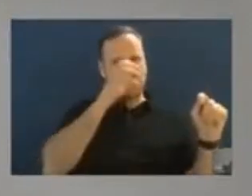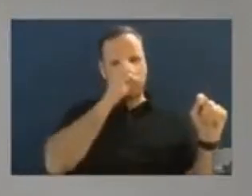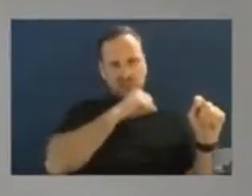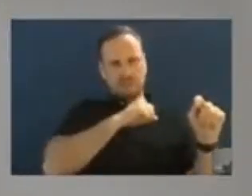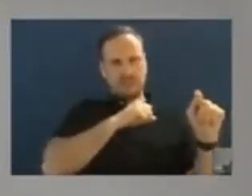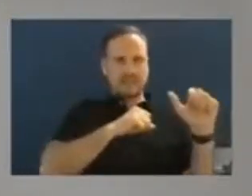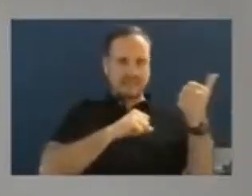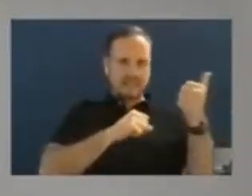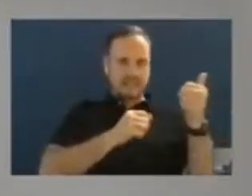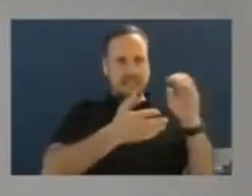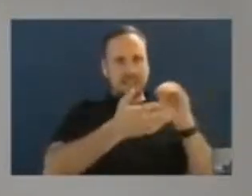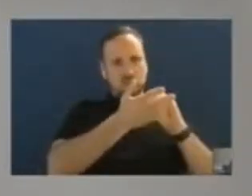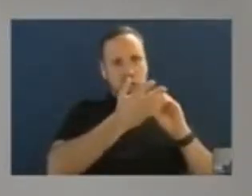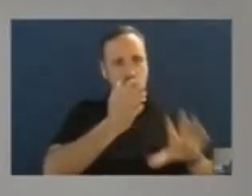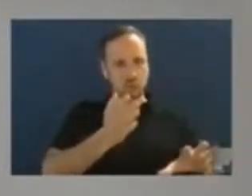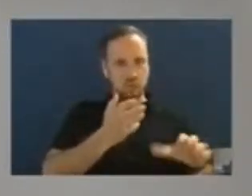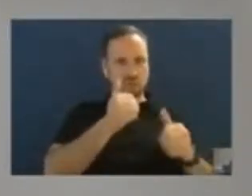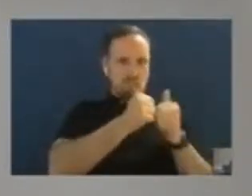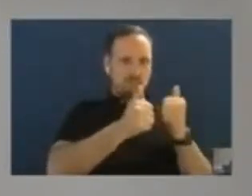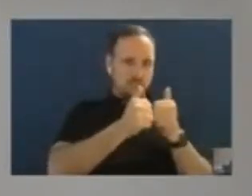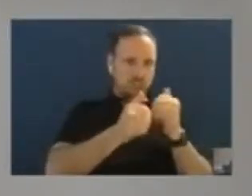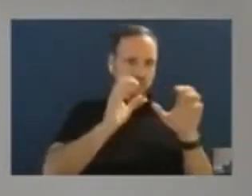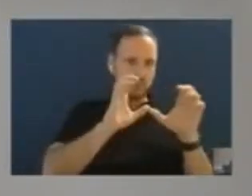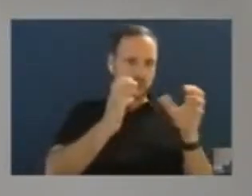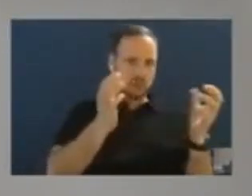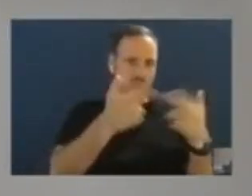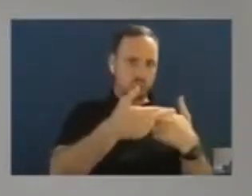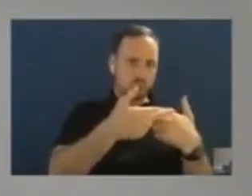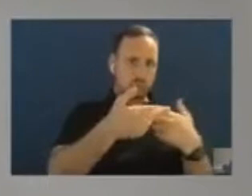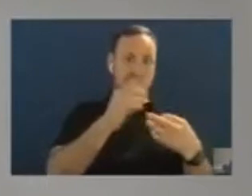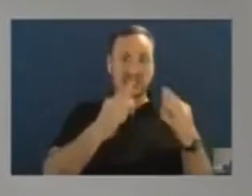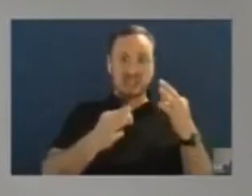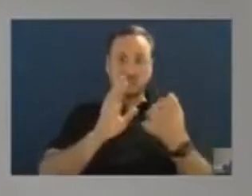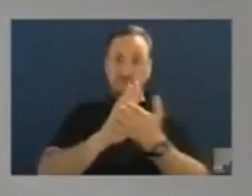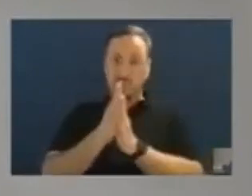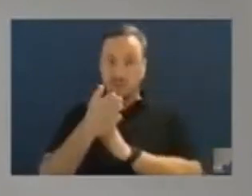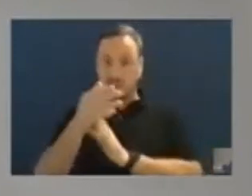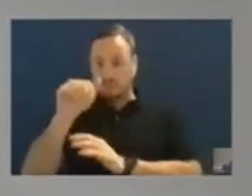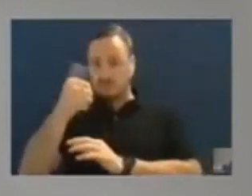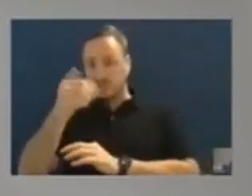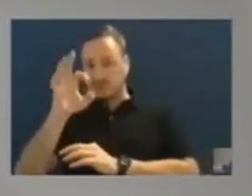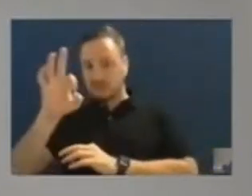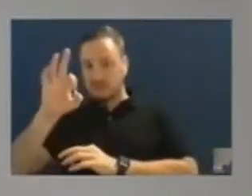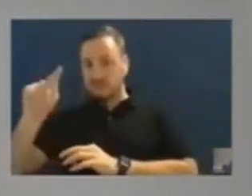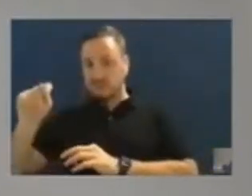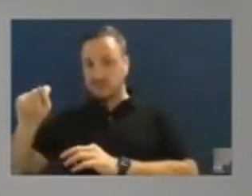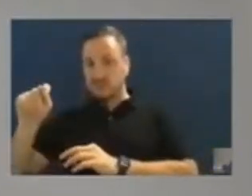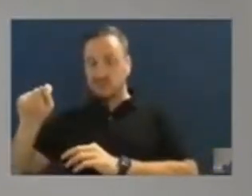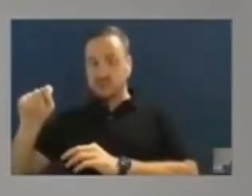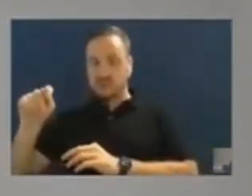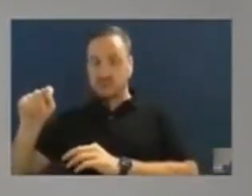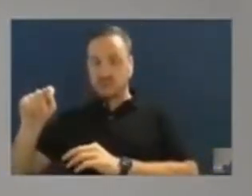classroom. If we go to 10 feet social distancing in a pre-K classroom,